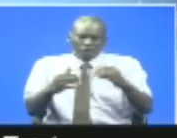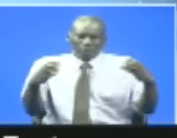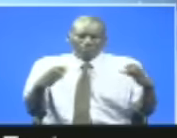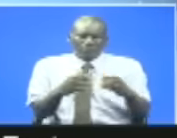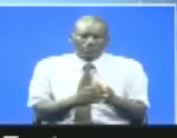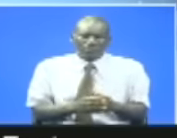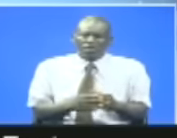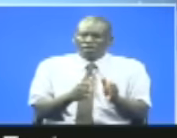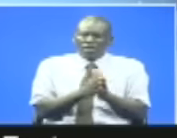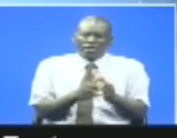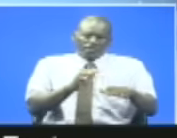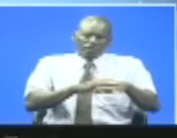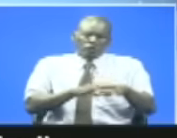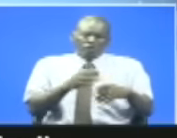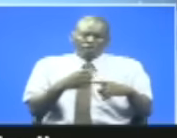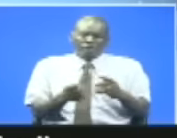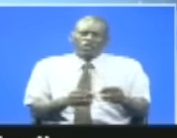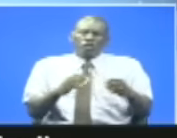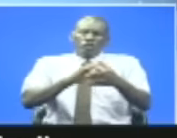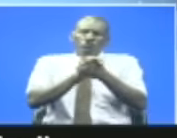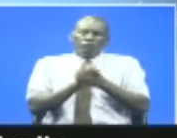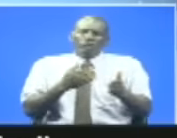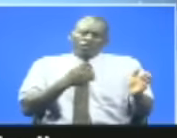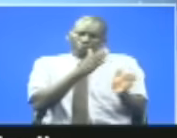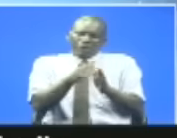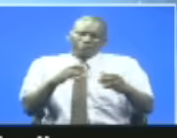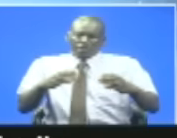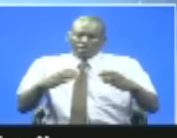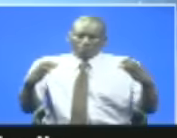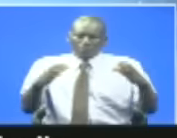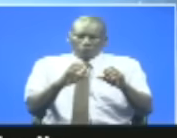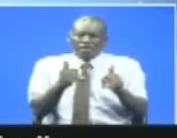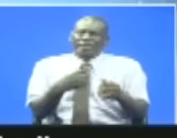These are the divisive good messages. Jubilee has put his house in order. It is telling